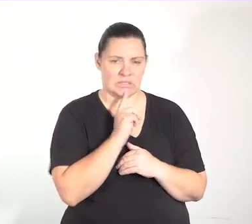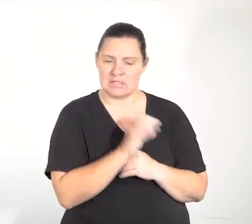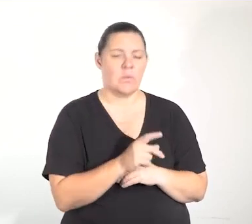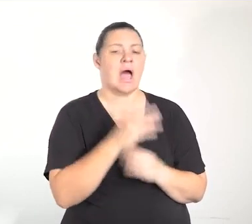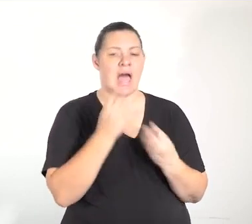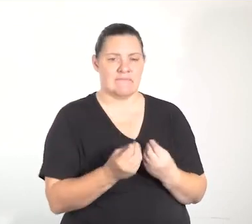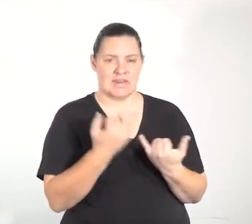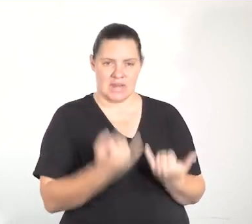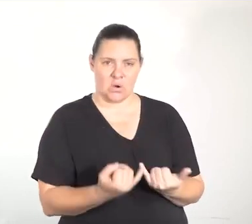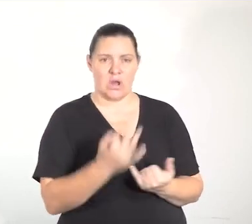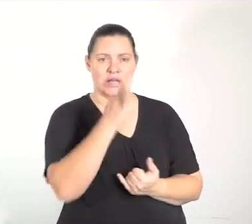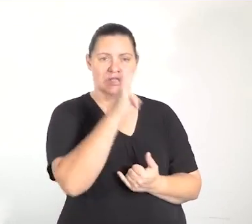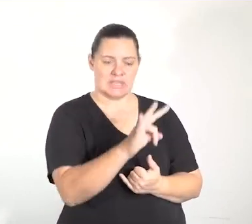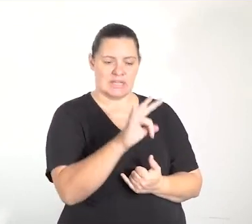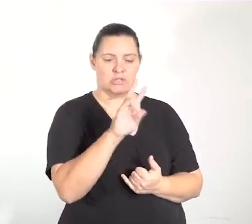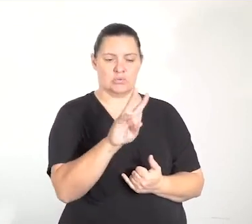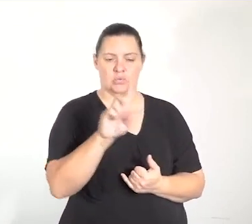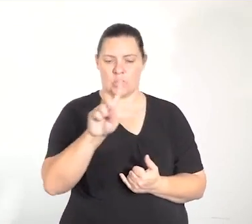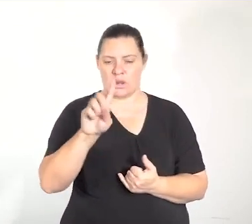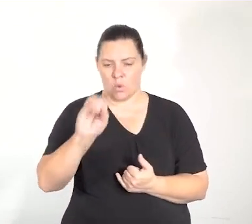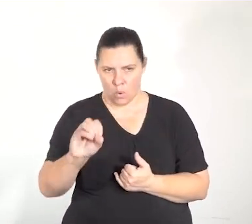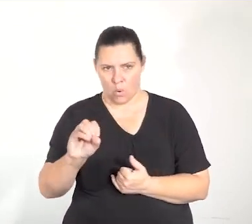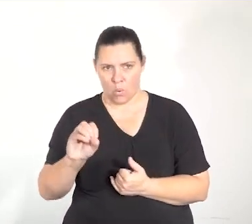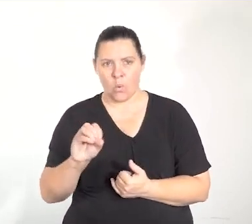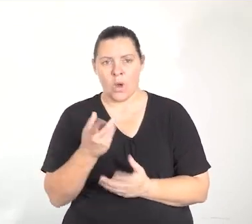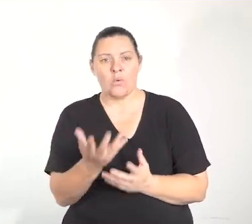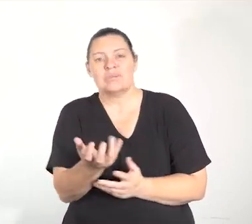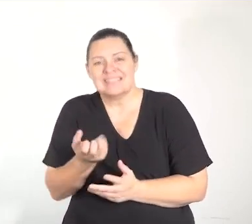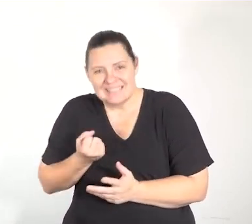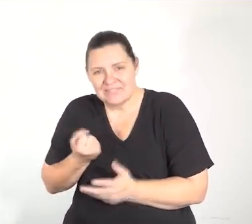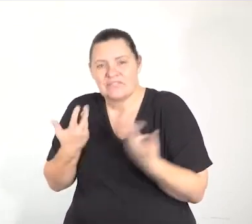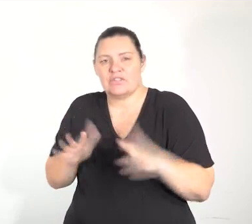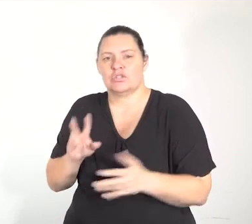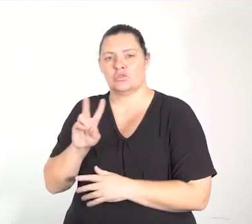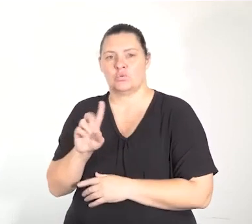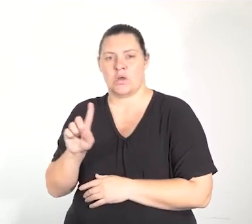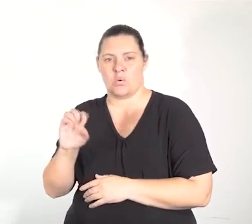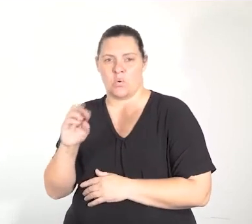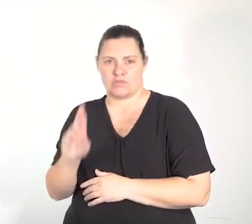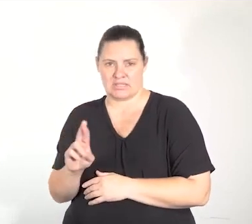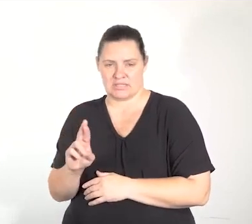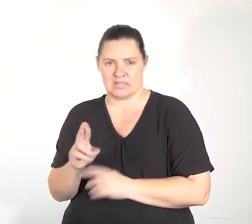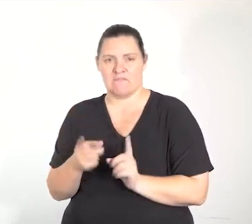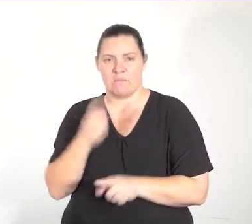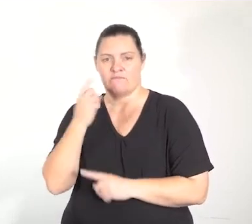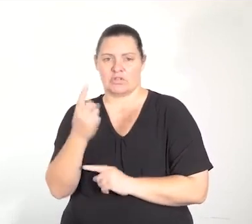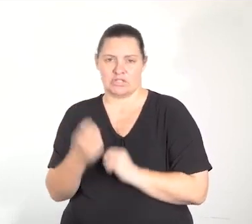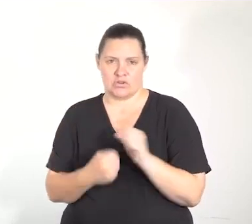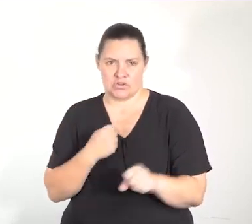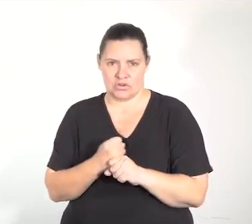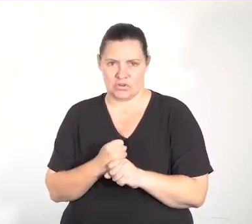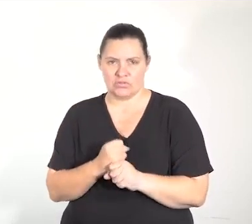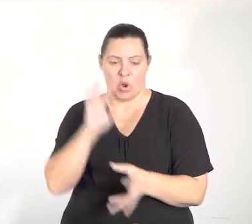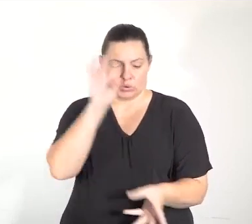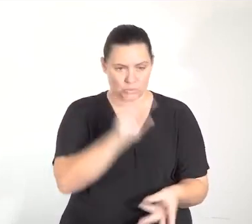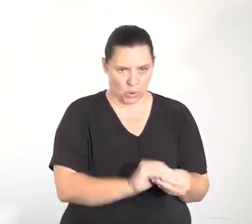7% on the 3,000 rands. Remember, Nicholas received 210 rands from the first year. So